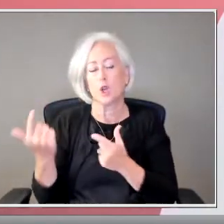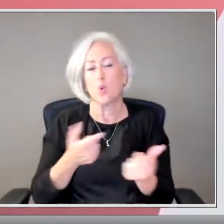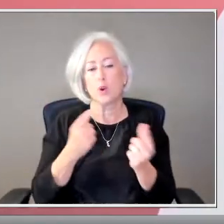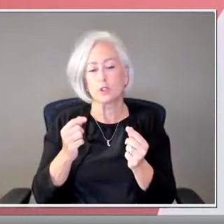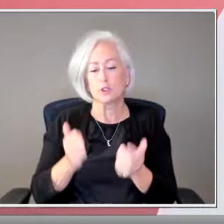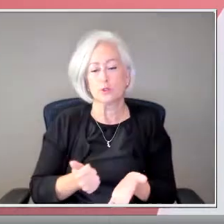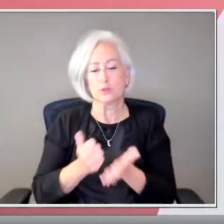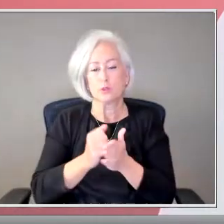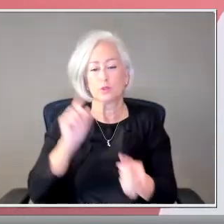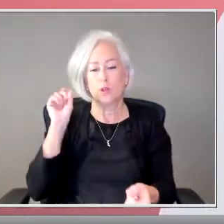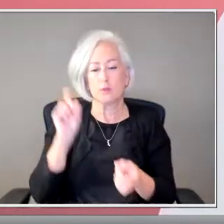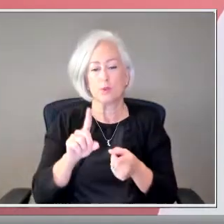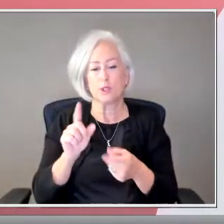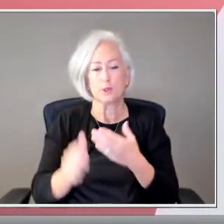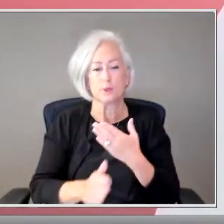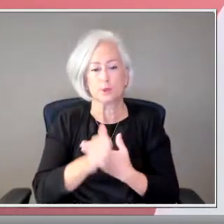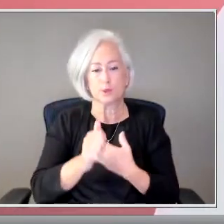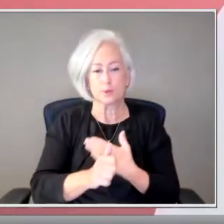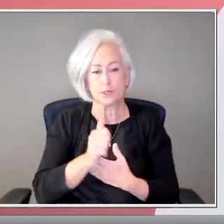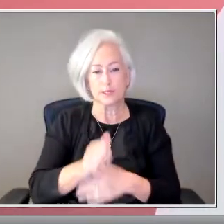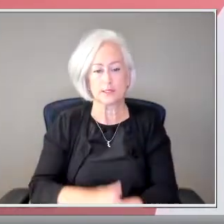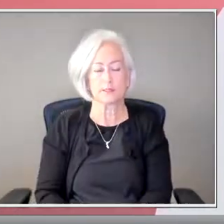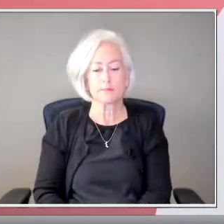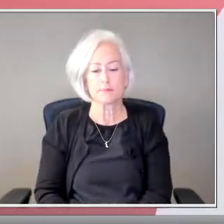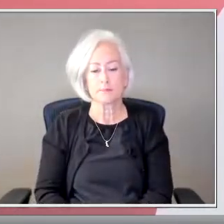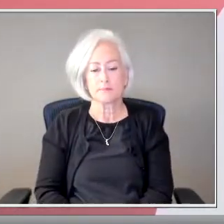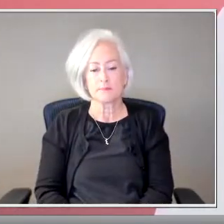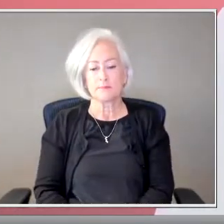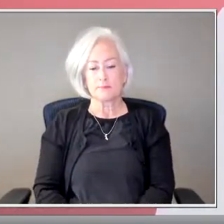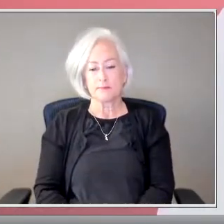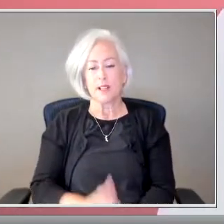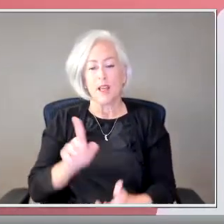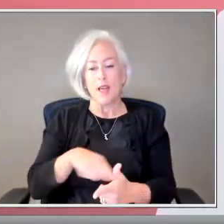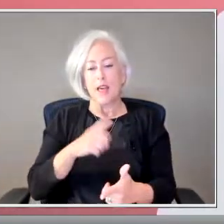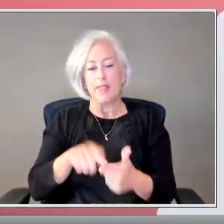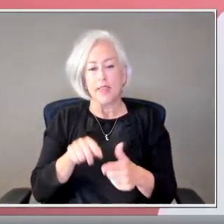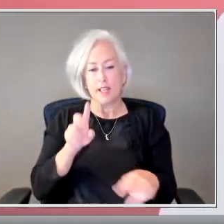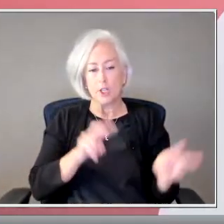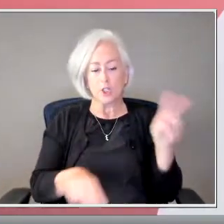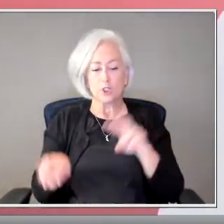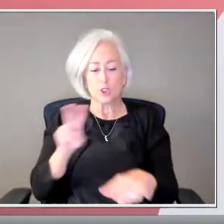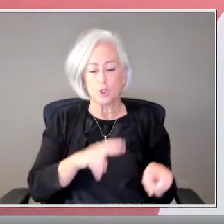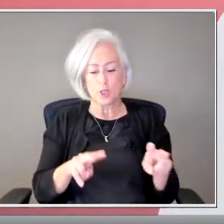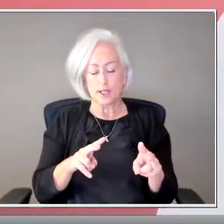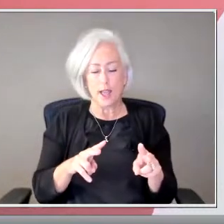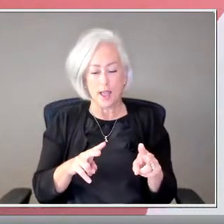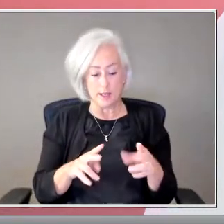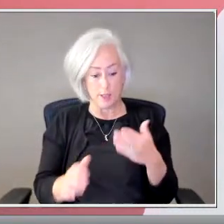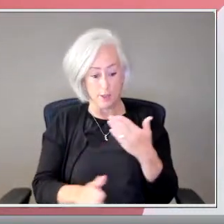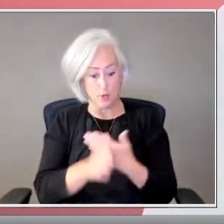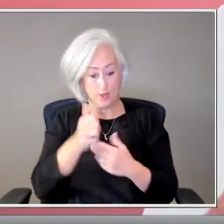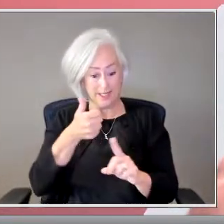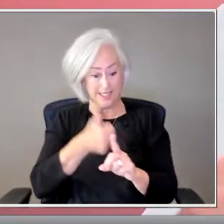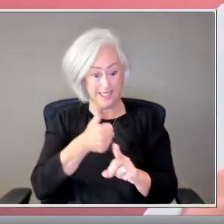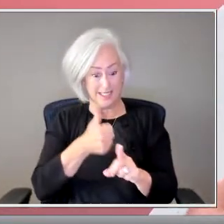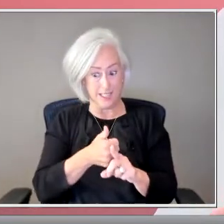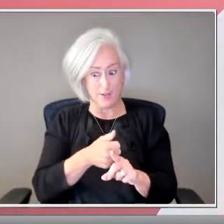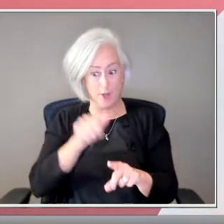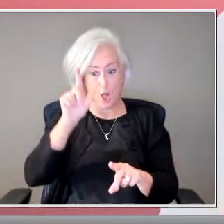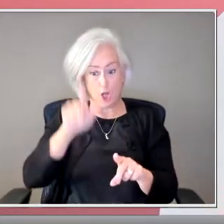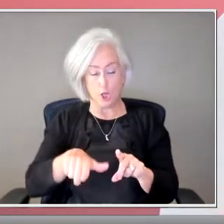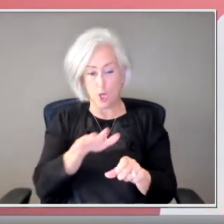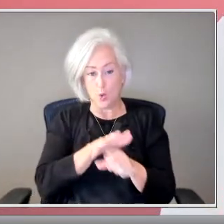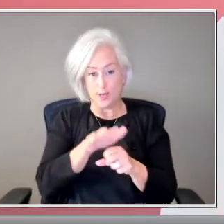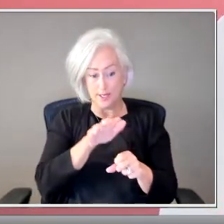risk, and then look at whether or not the risk as it's reduced is low enough that we can continue the